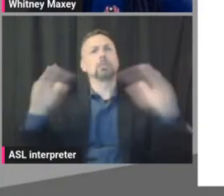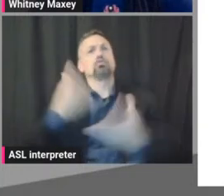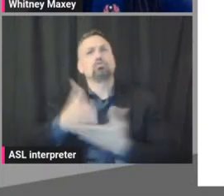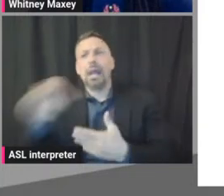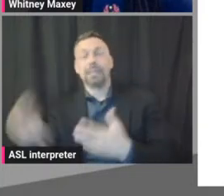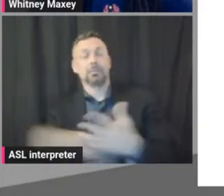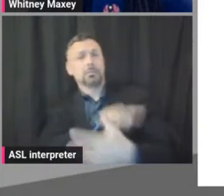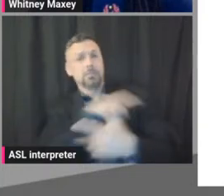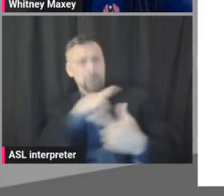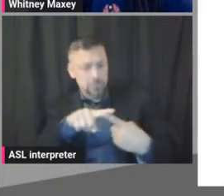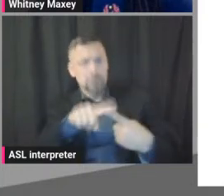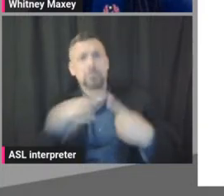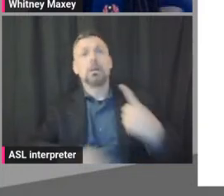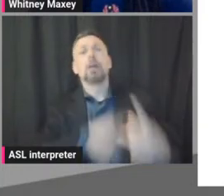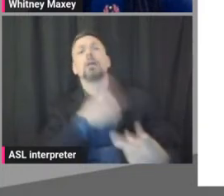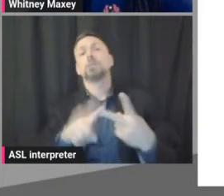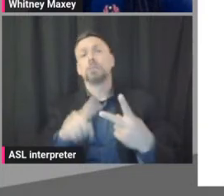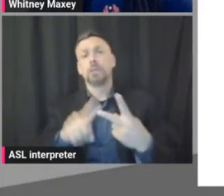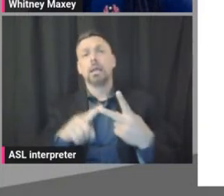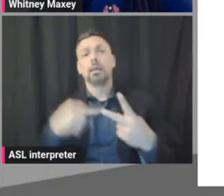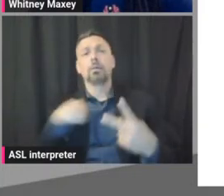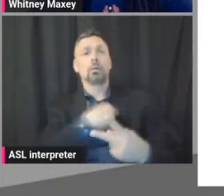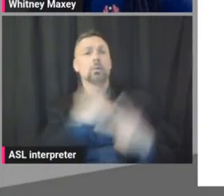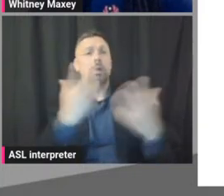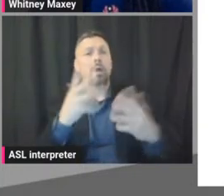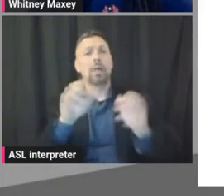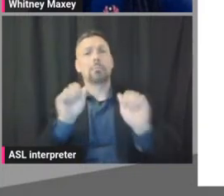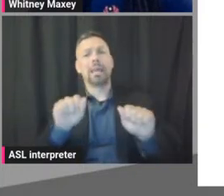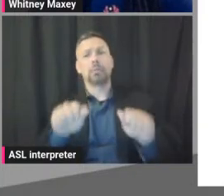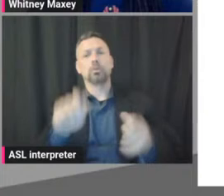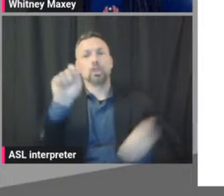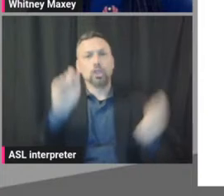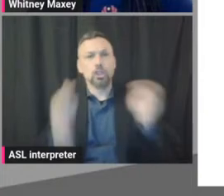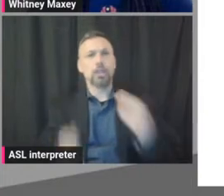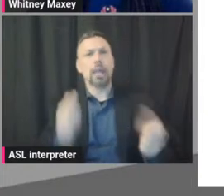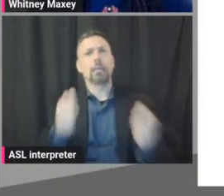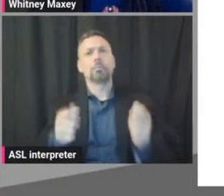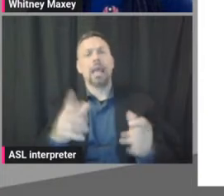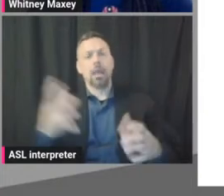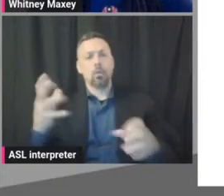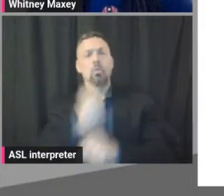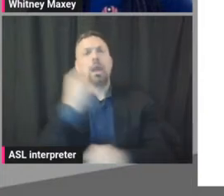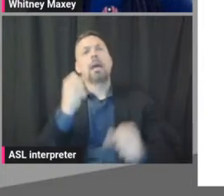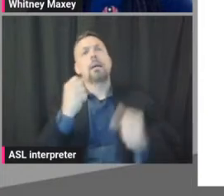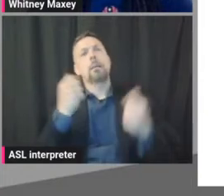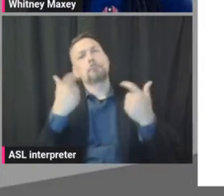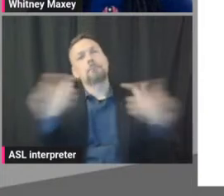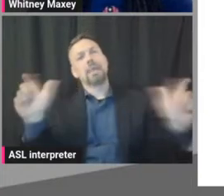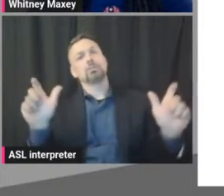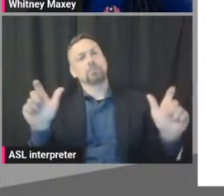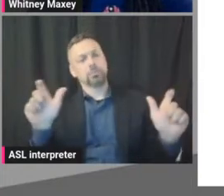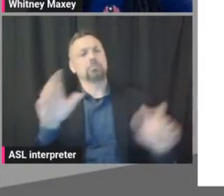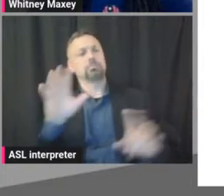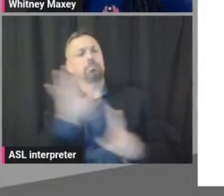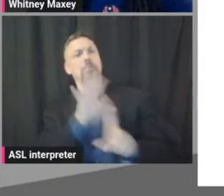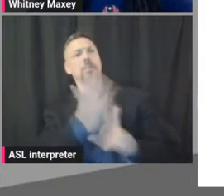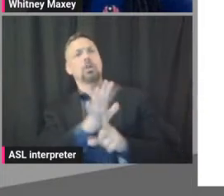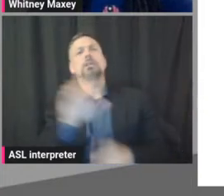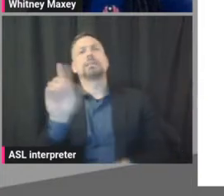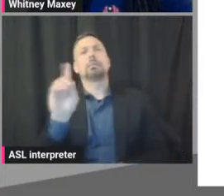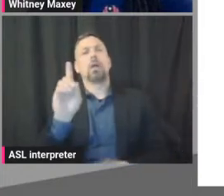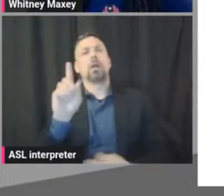second, we want to be able to shape and win major popular democratic reforms.